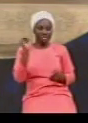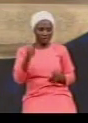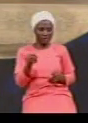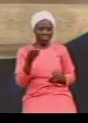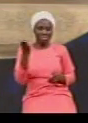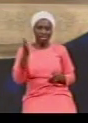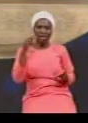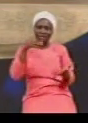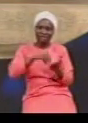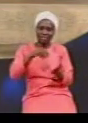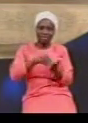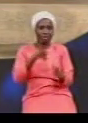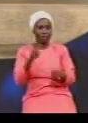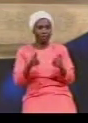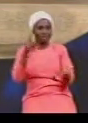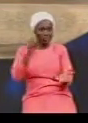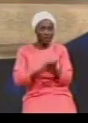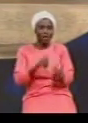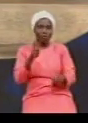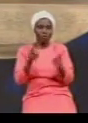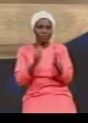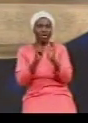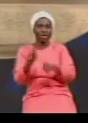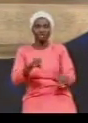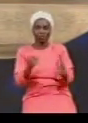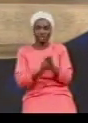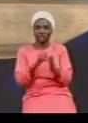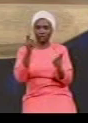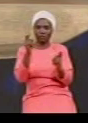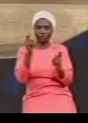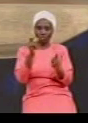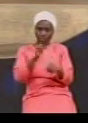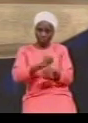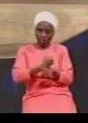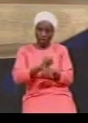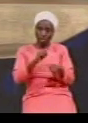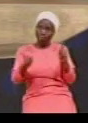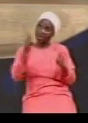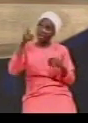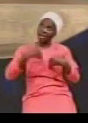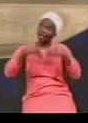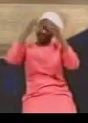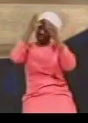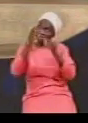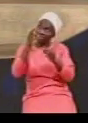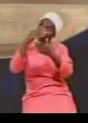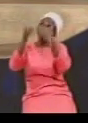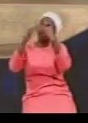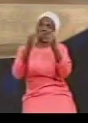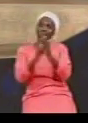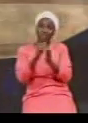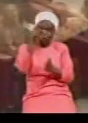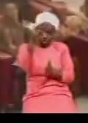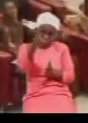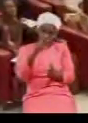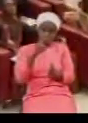has decided in heaven that you are the one to do it. I